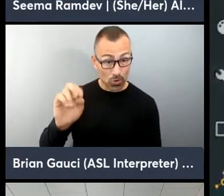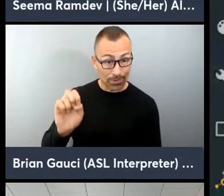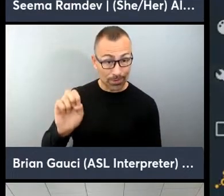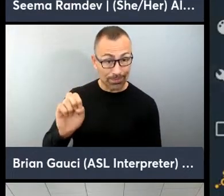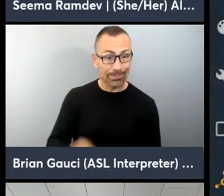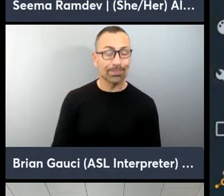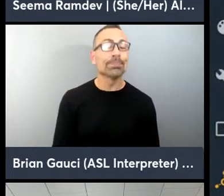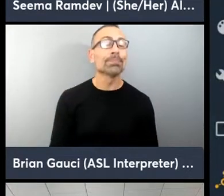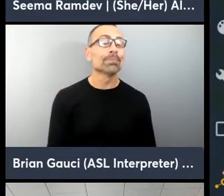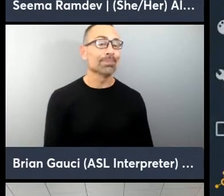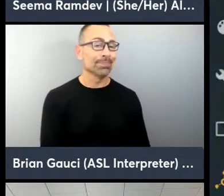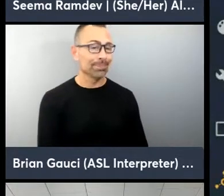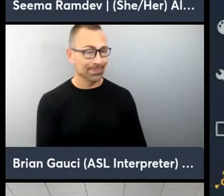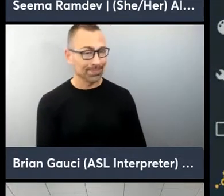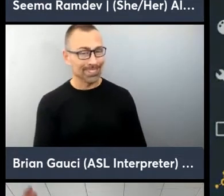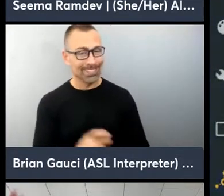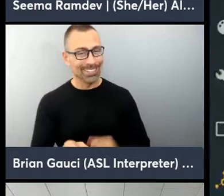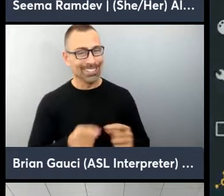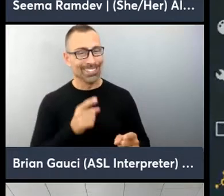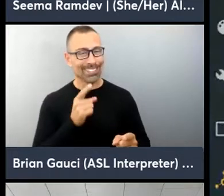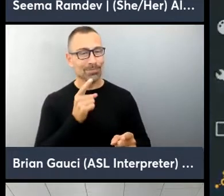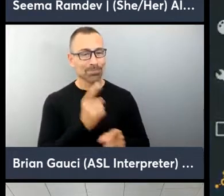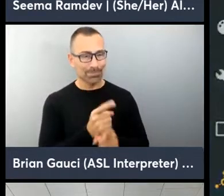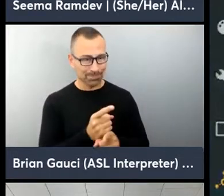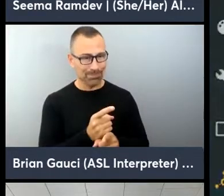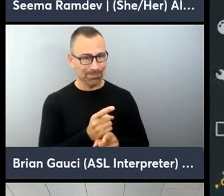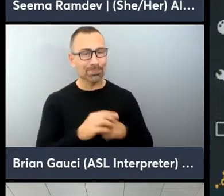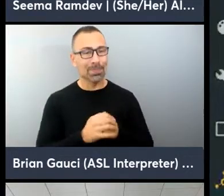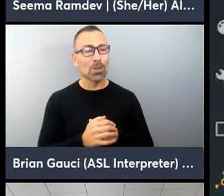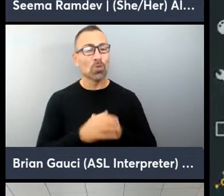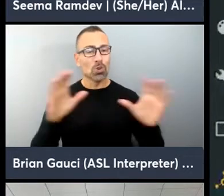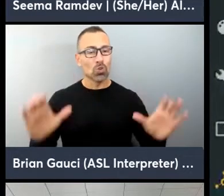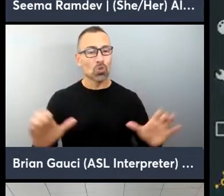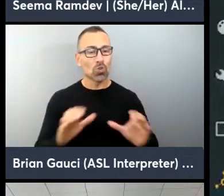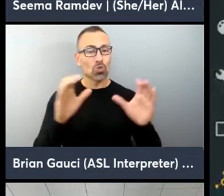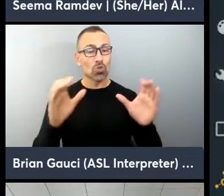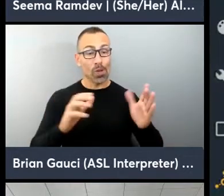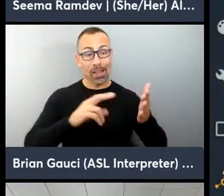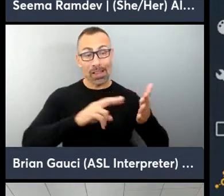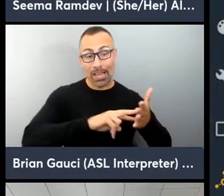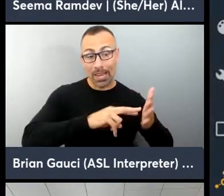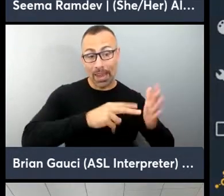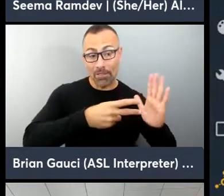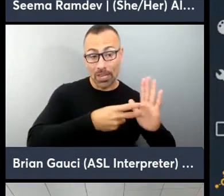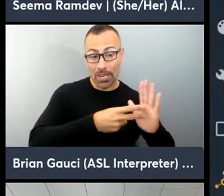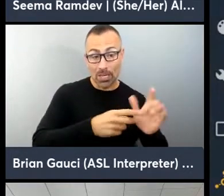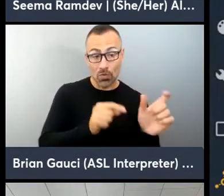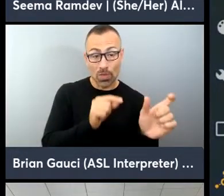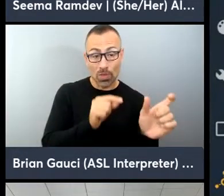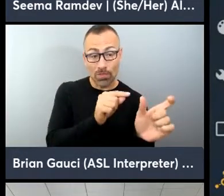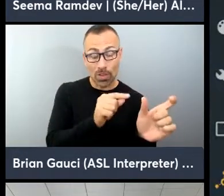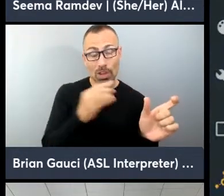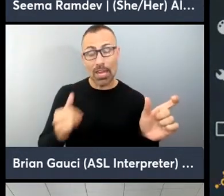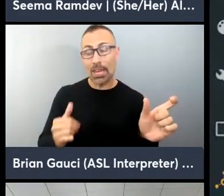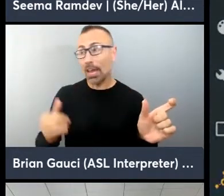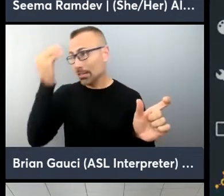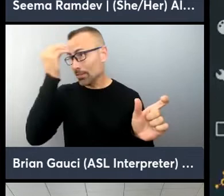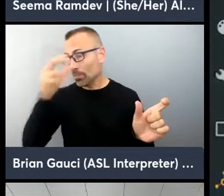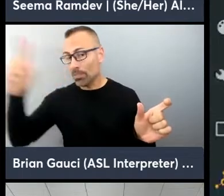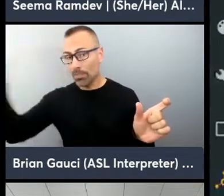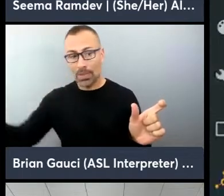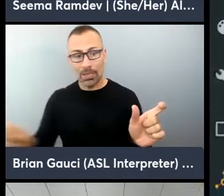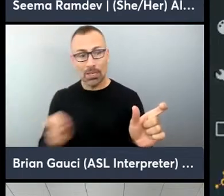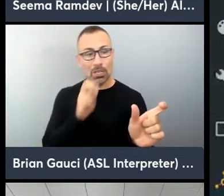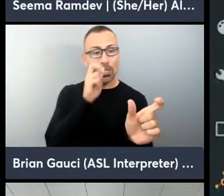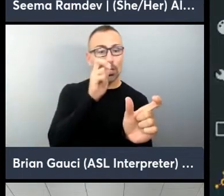correct. So we're taking, we're doing a definition, and now we're Okay. loading data. So you can see Okay. we're ingesting data into the